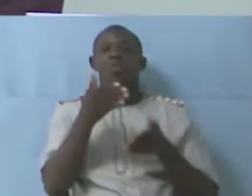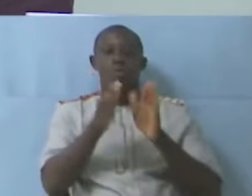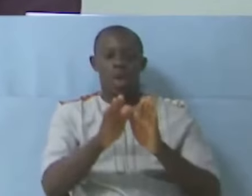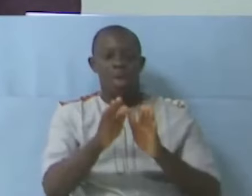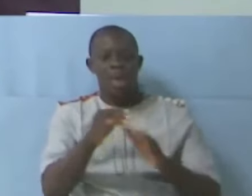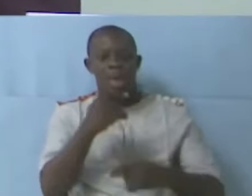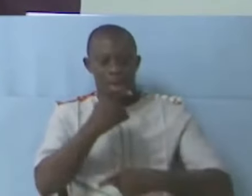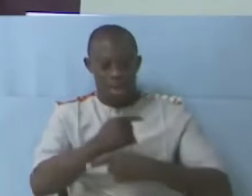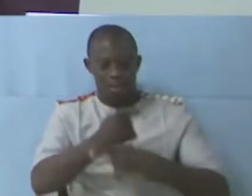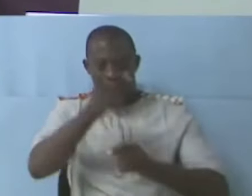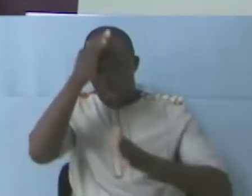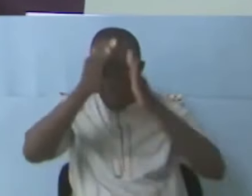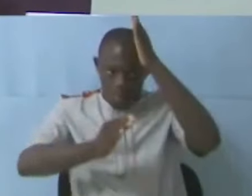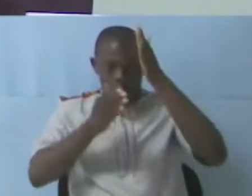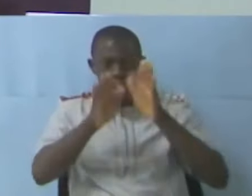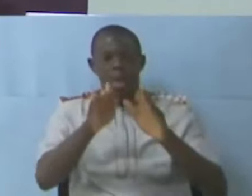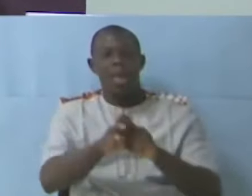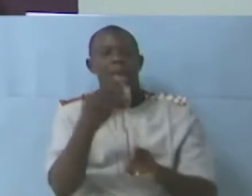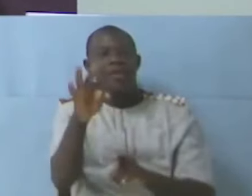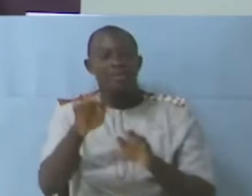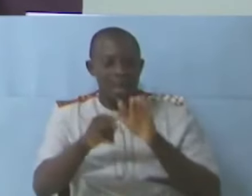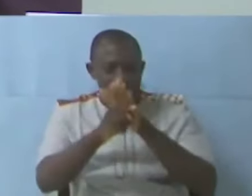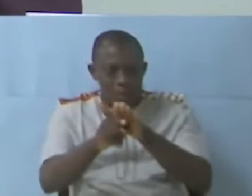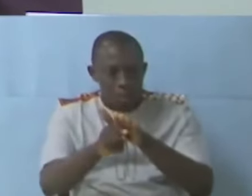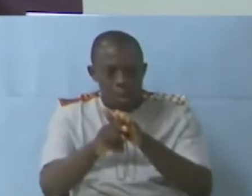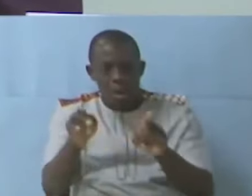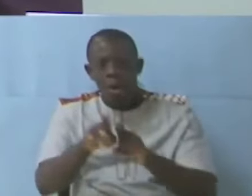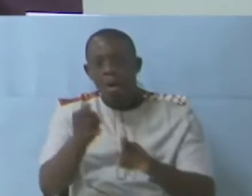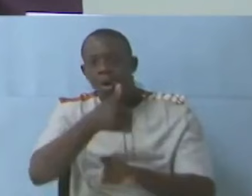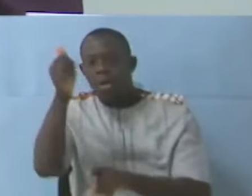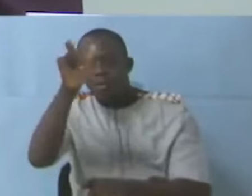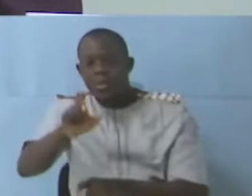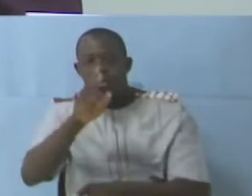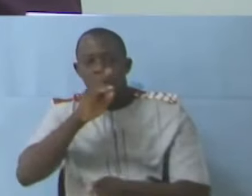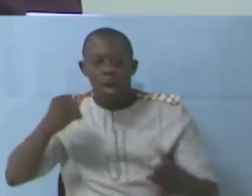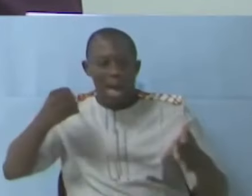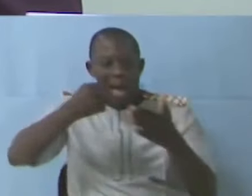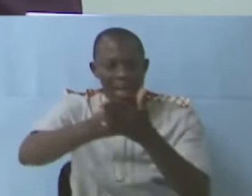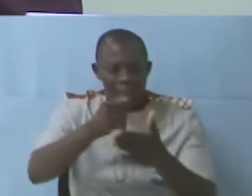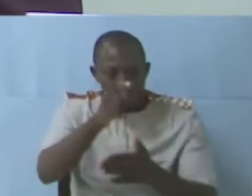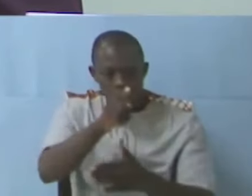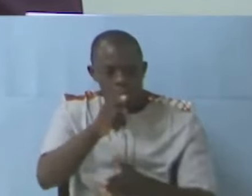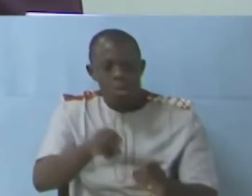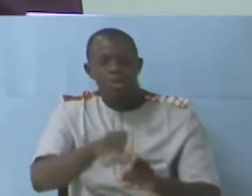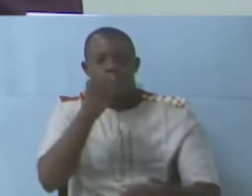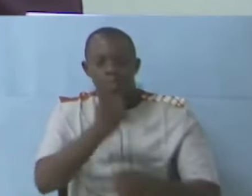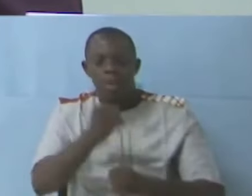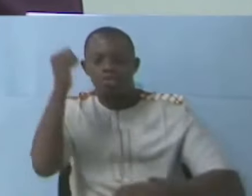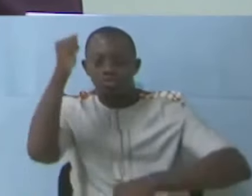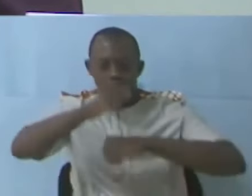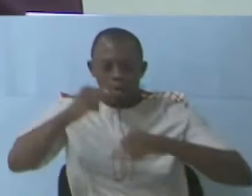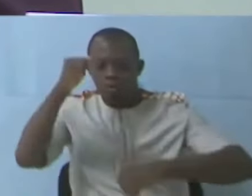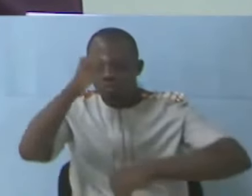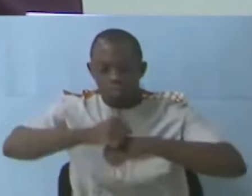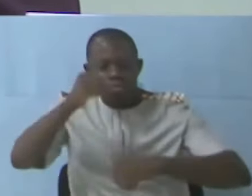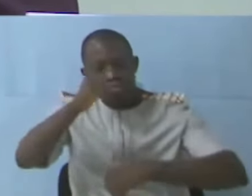if you capture an enemy, you torture the enemy, you brutalize the enemy? Is that the culture in the army? Ndo lu moy